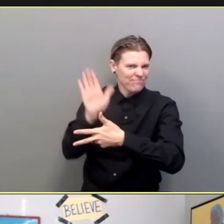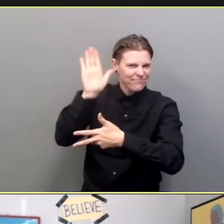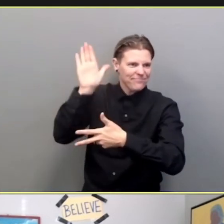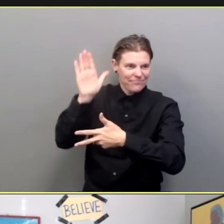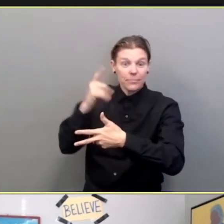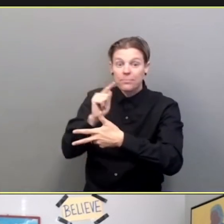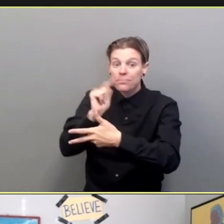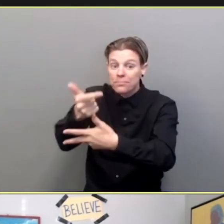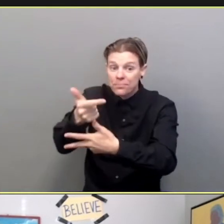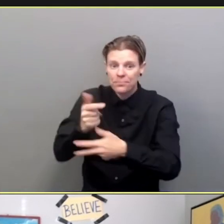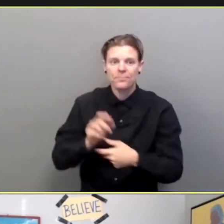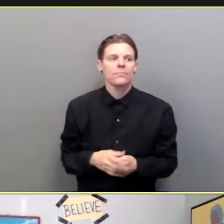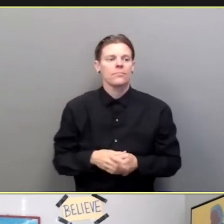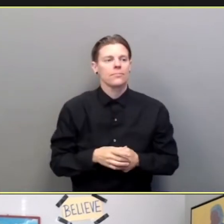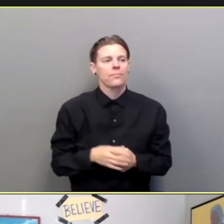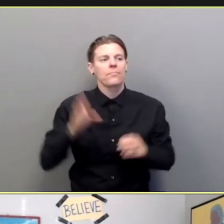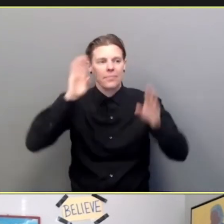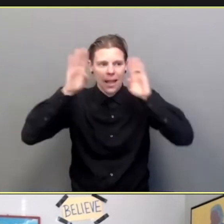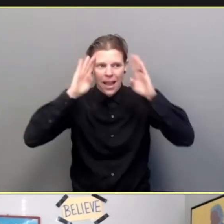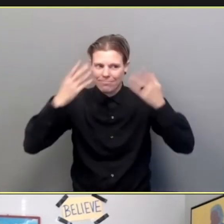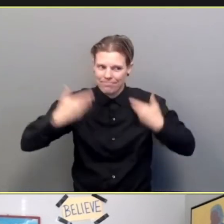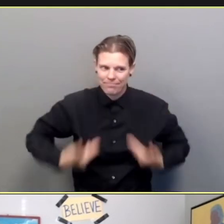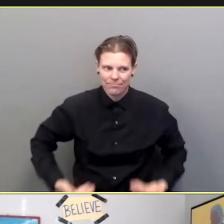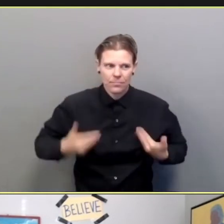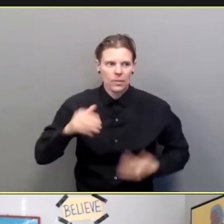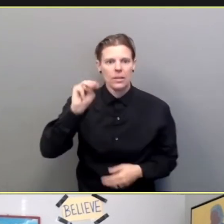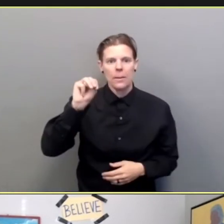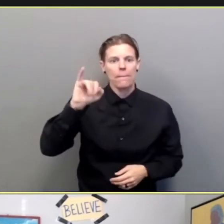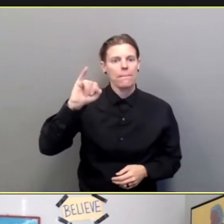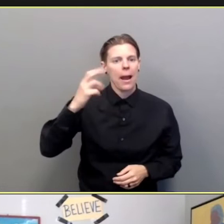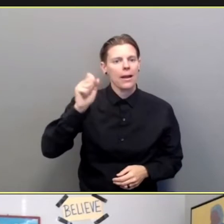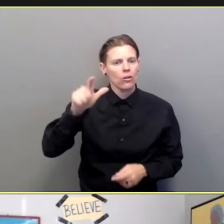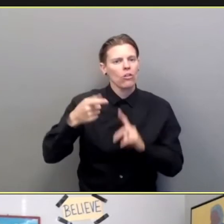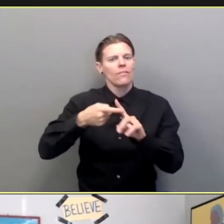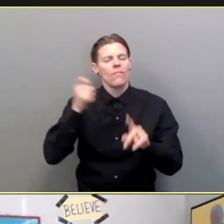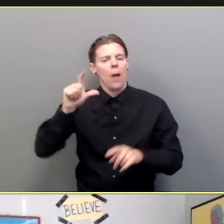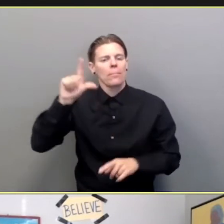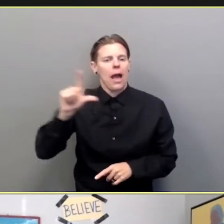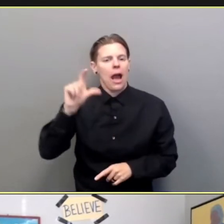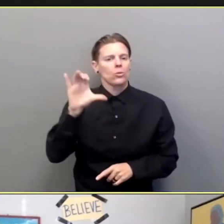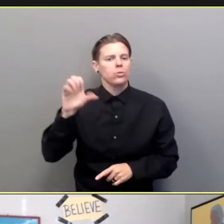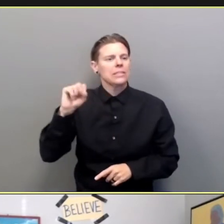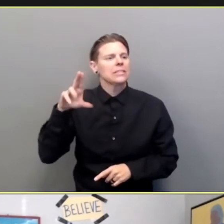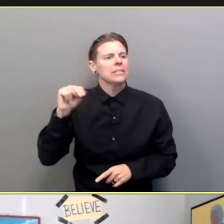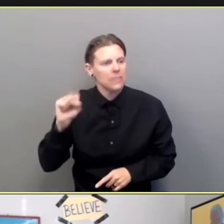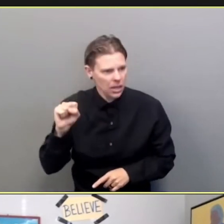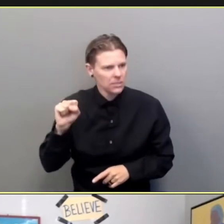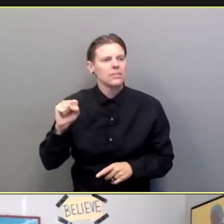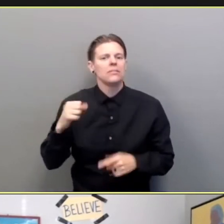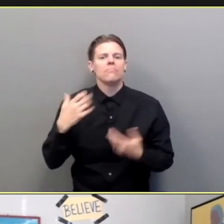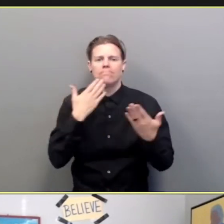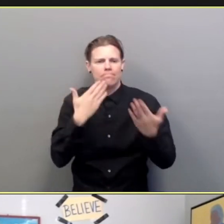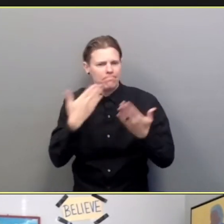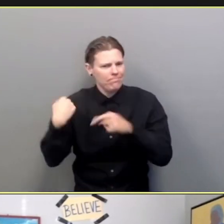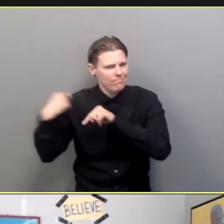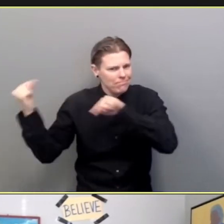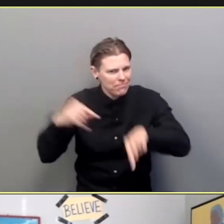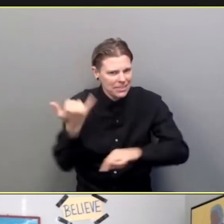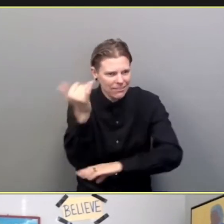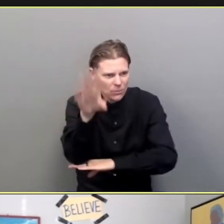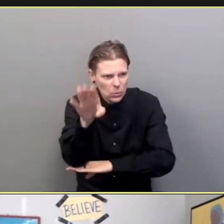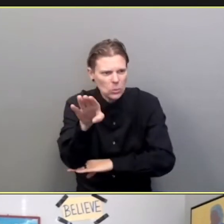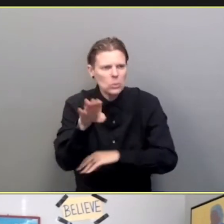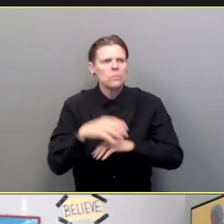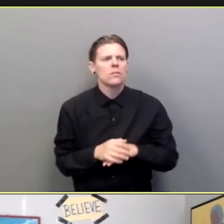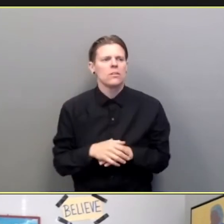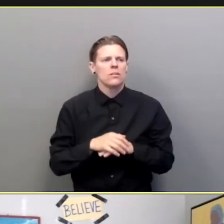Hi, all. This is Michael McDevitt from the Las Cruces Sun News. Thank you for speaking this afternoon. Going back to Dan's question about